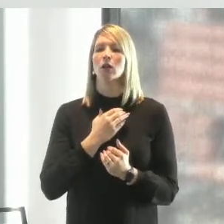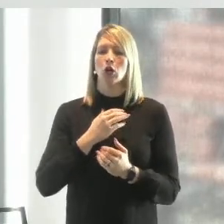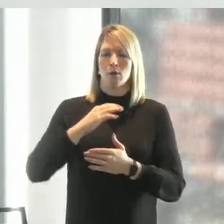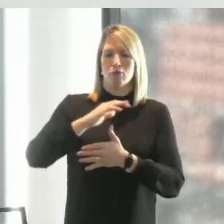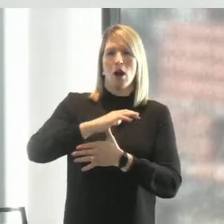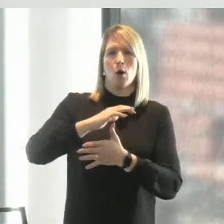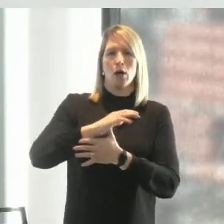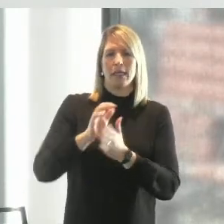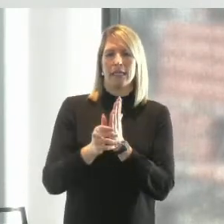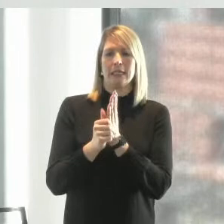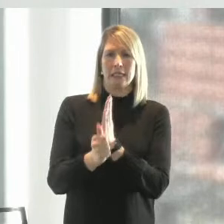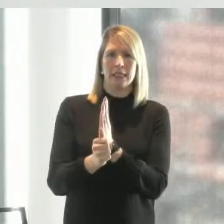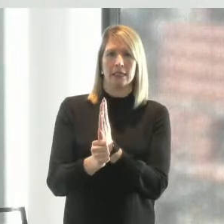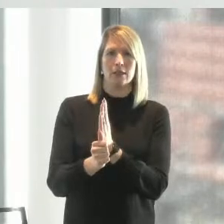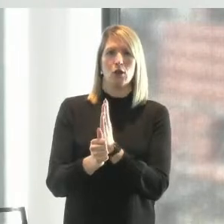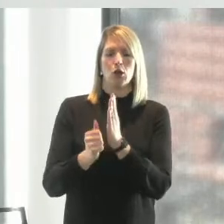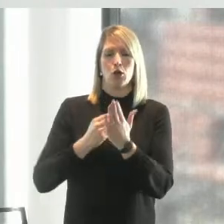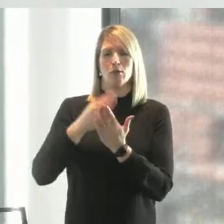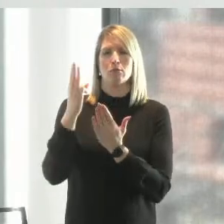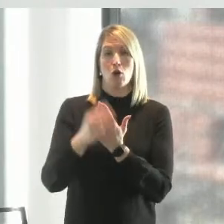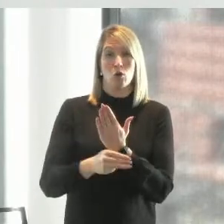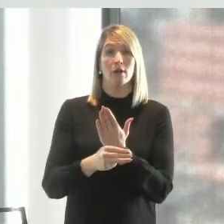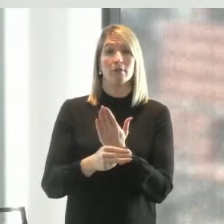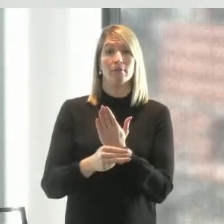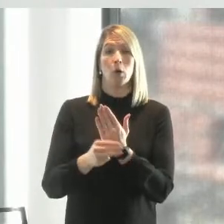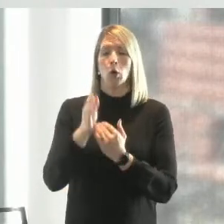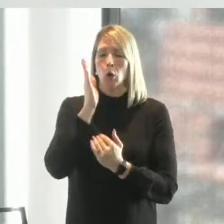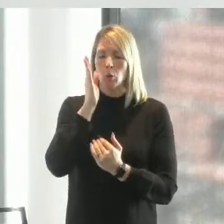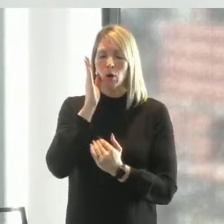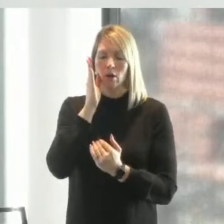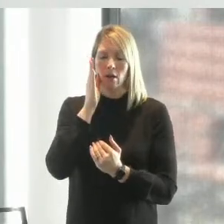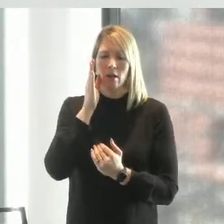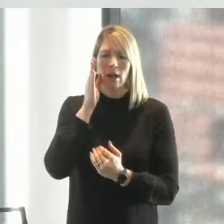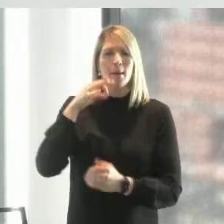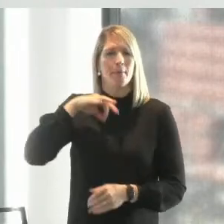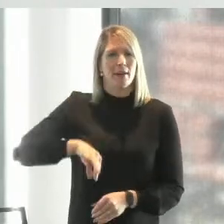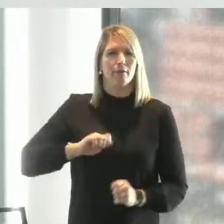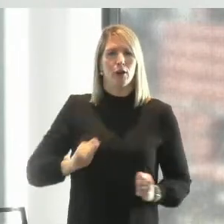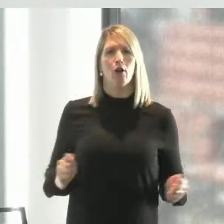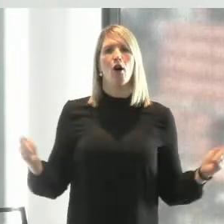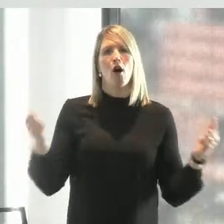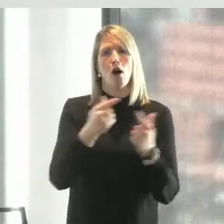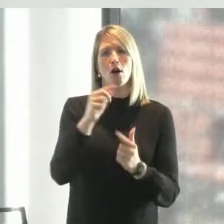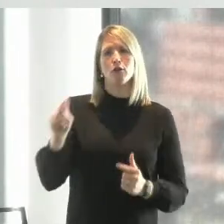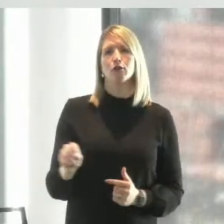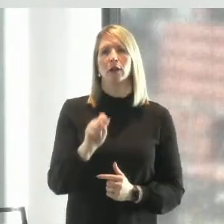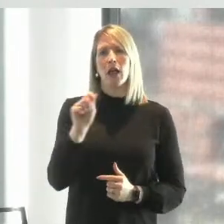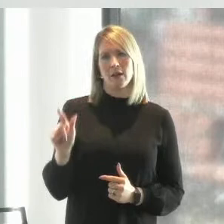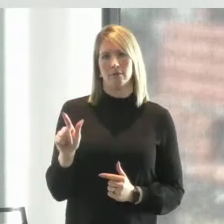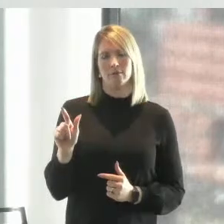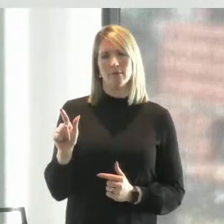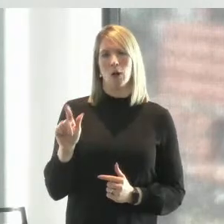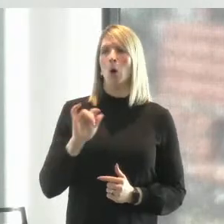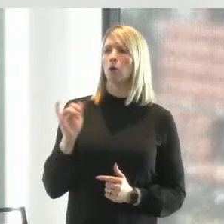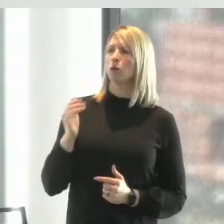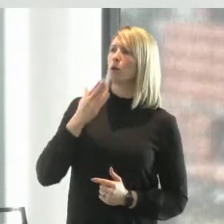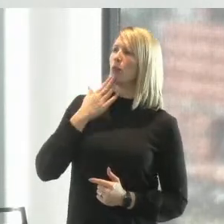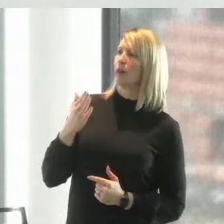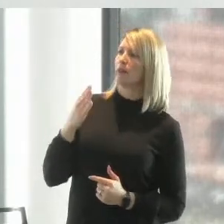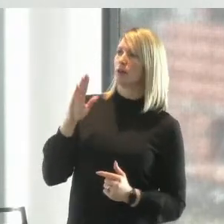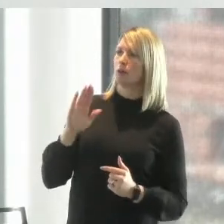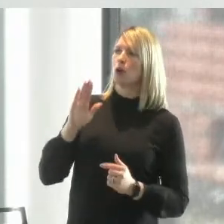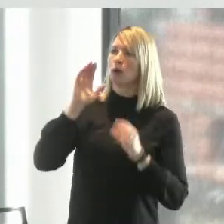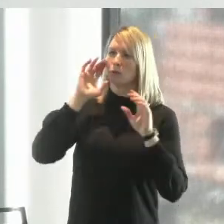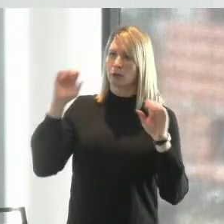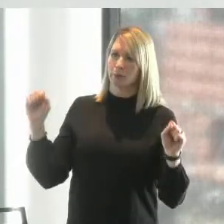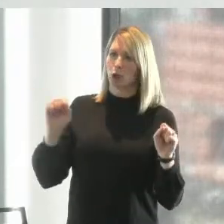priority skills, will generate great economic benefits for each and every one of us. And I want to say finally, thank you to our Premier. Your